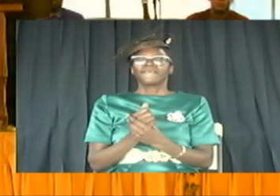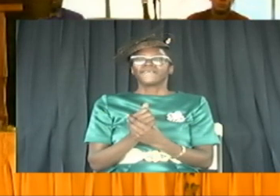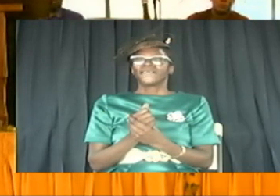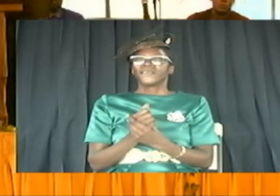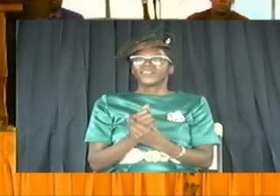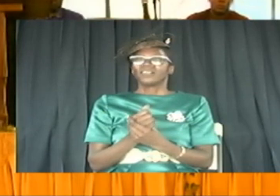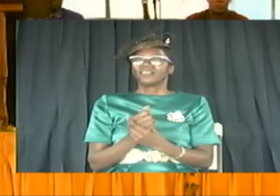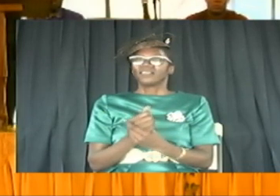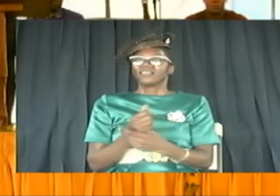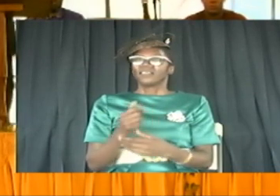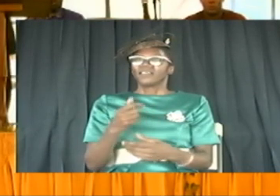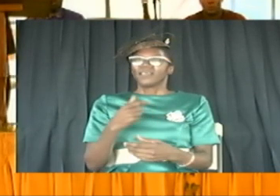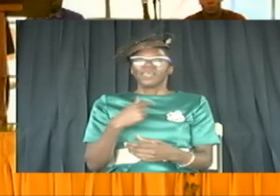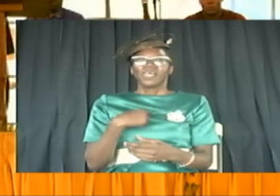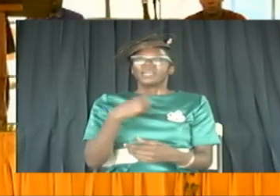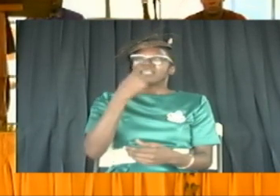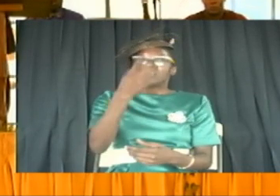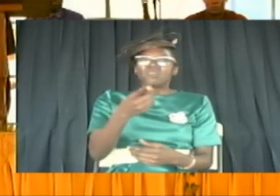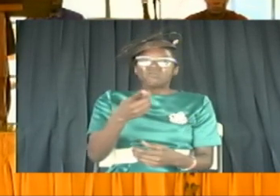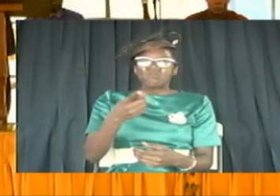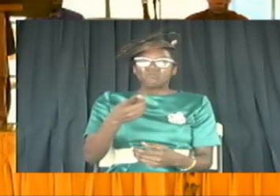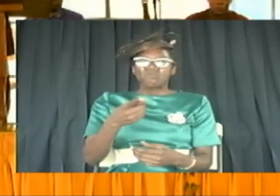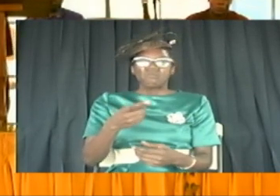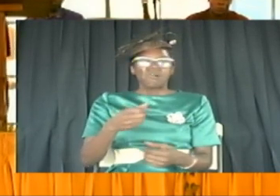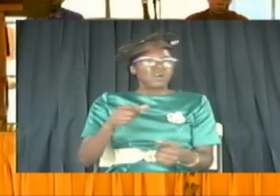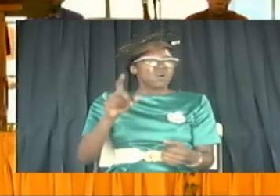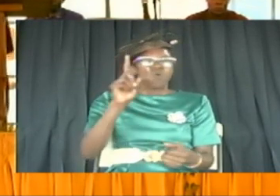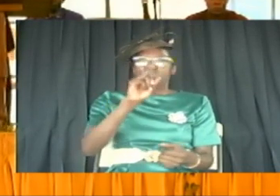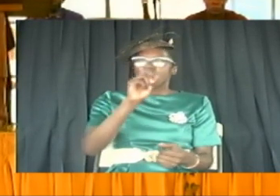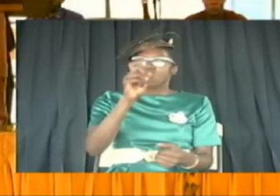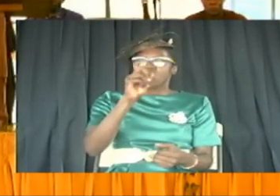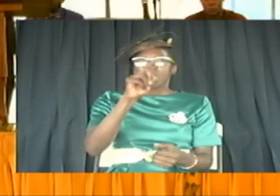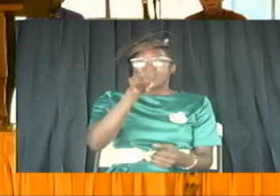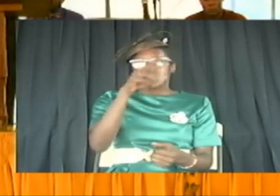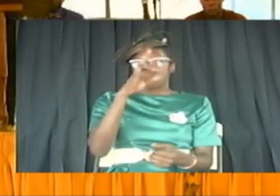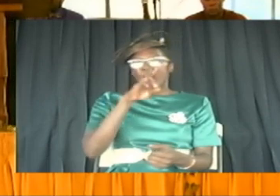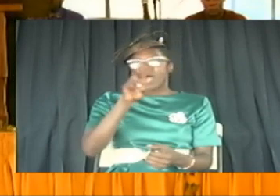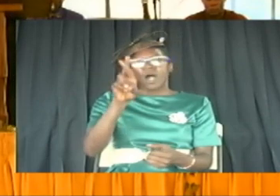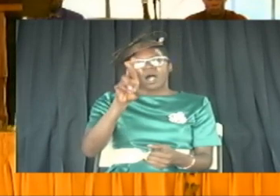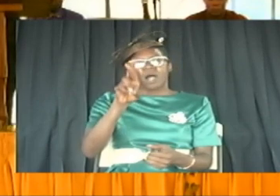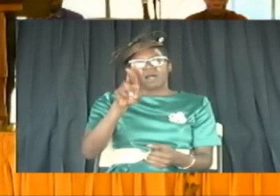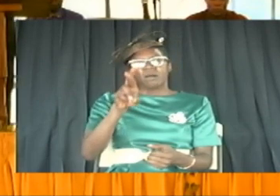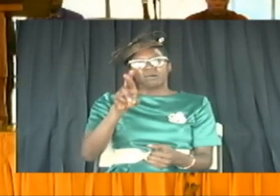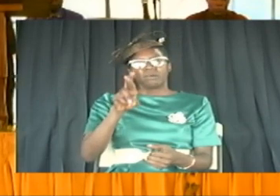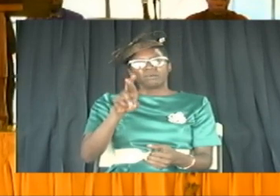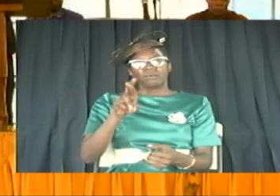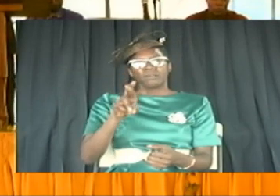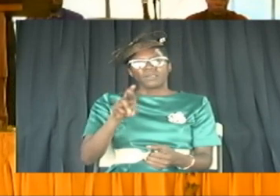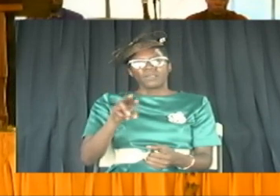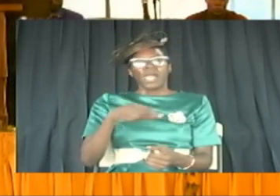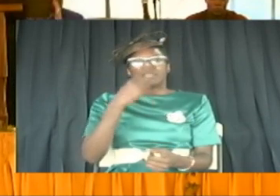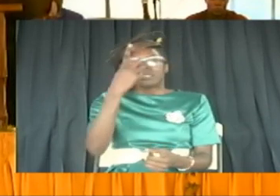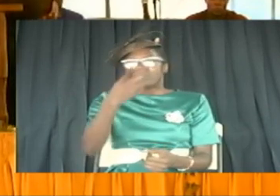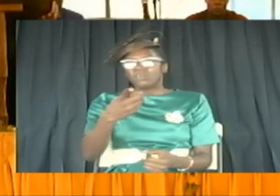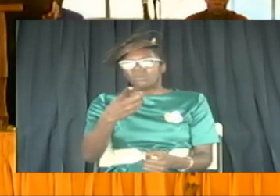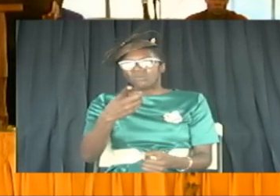a saint anywhere you are. I challenge the saint of God